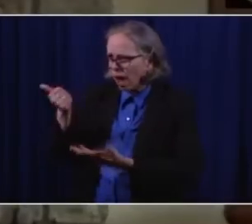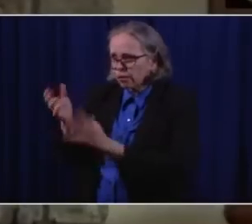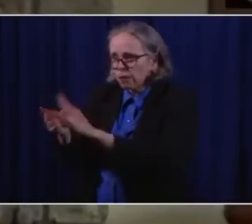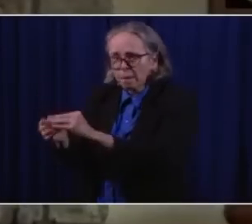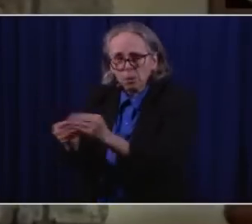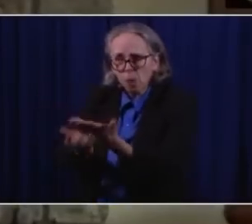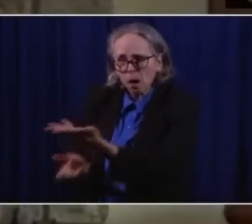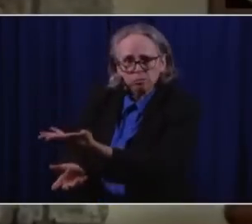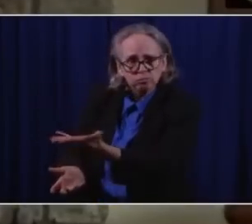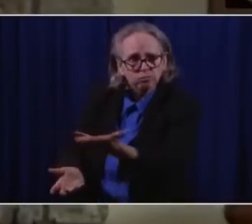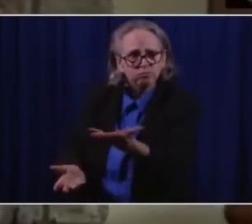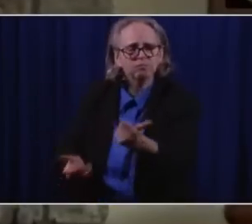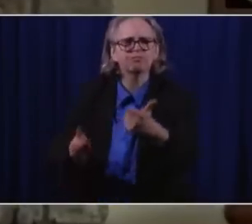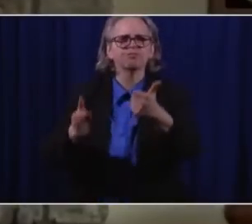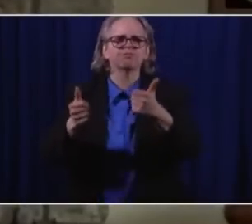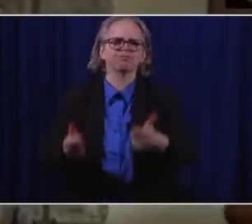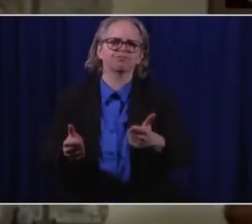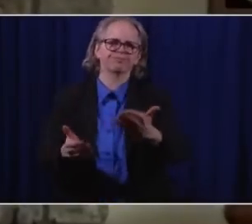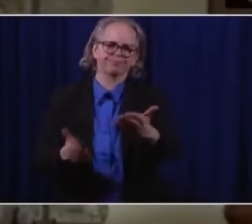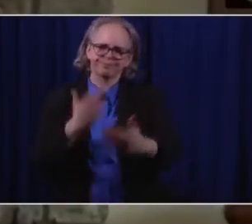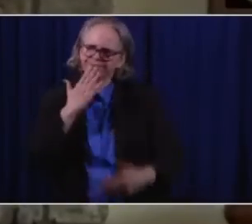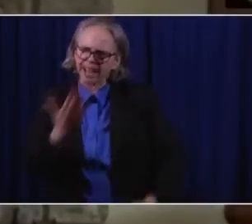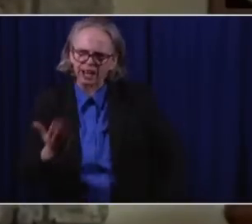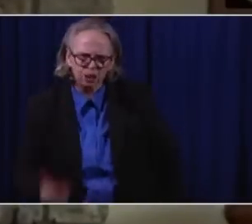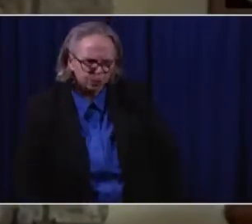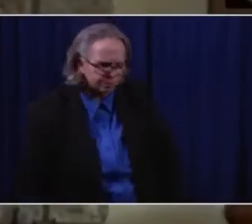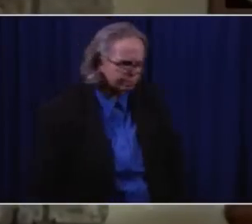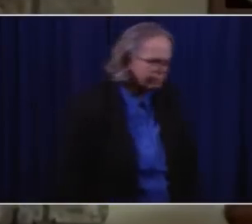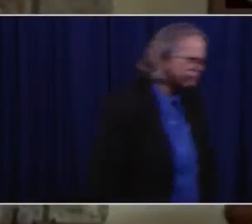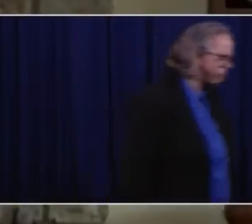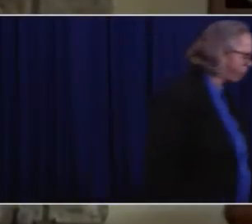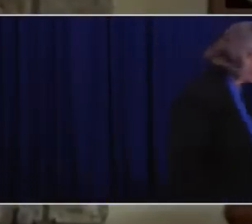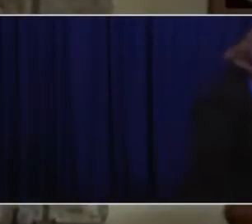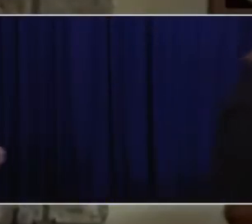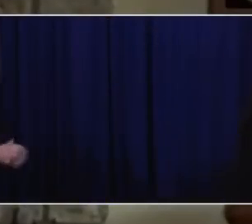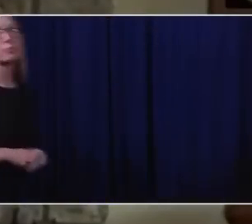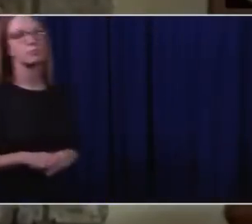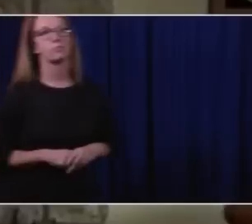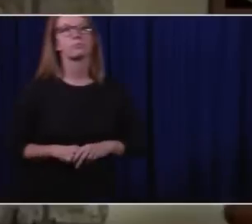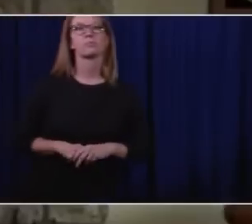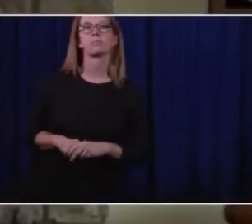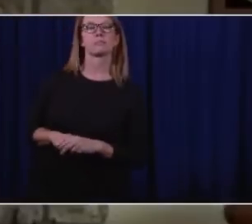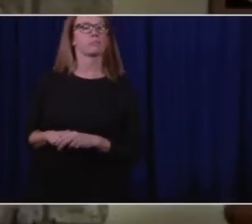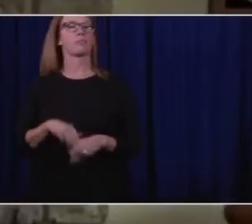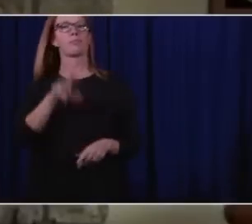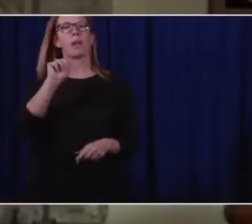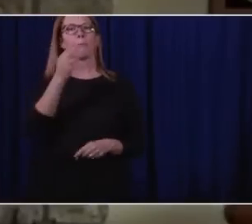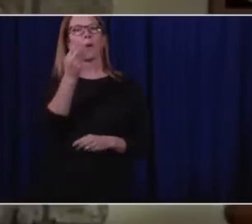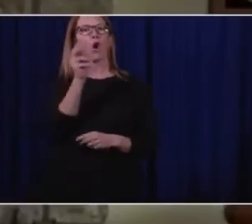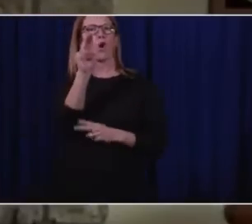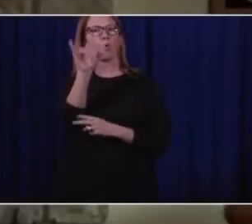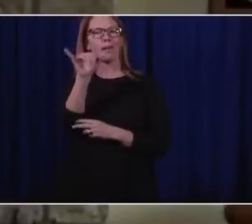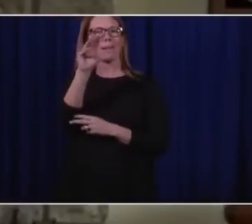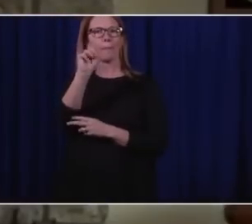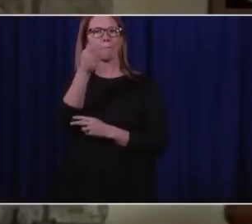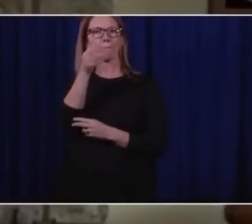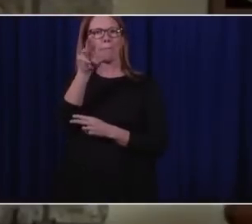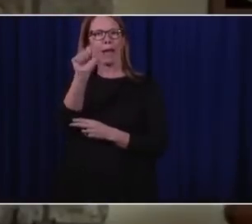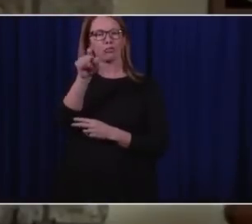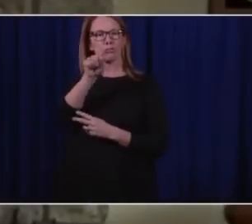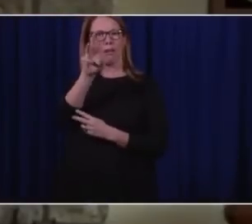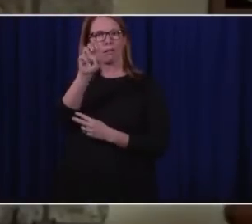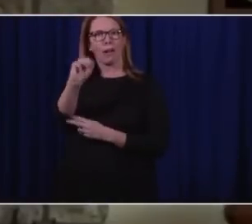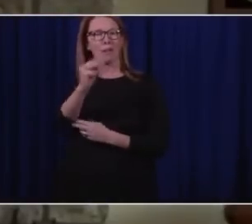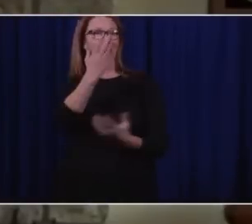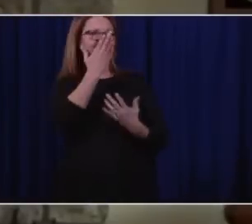good. Thank you very much. Next question is from Jess Harden at mahoningmatters.com. Thanks for